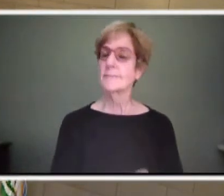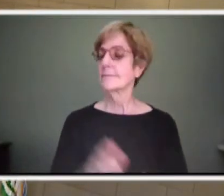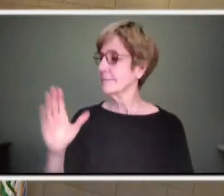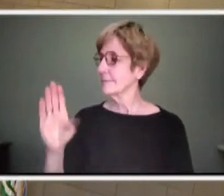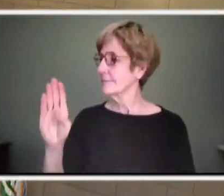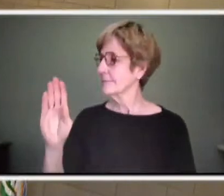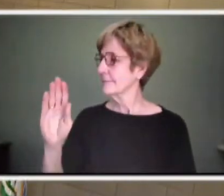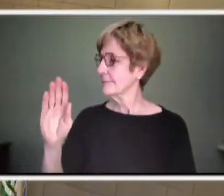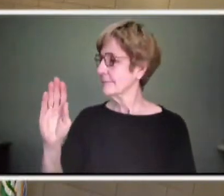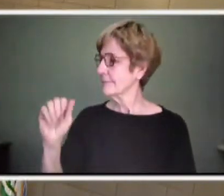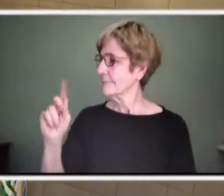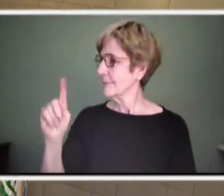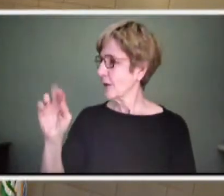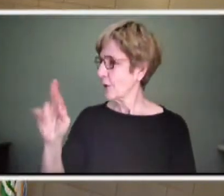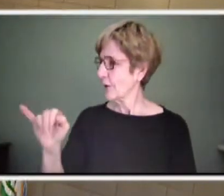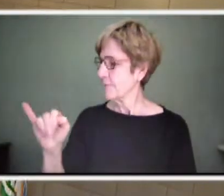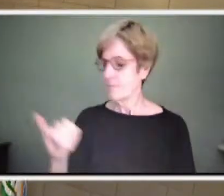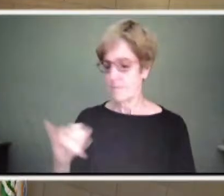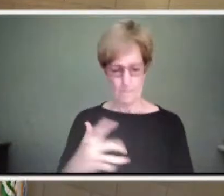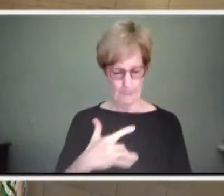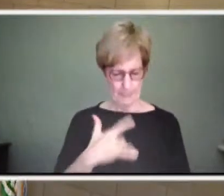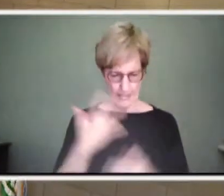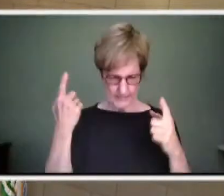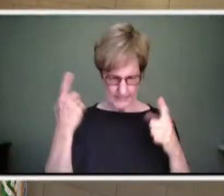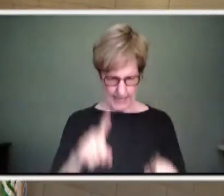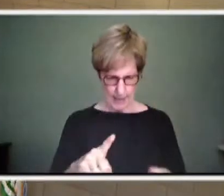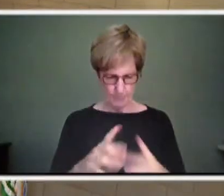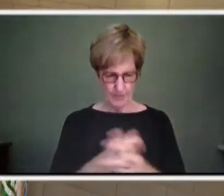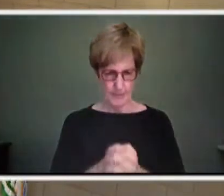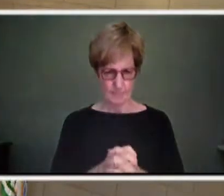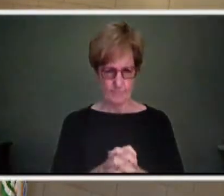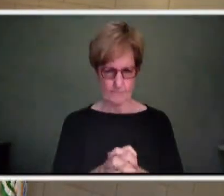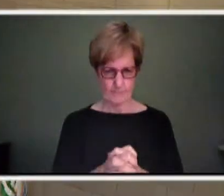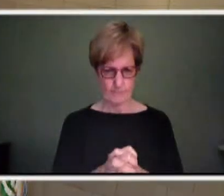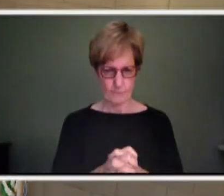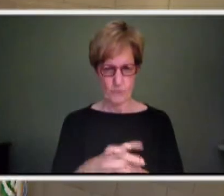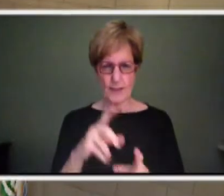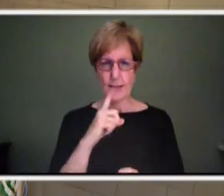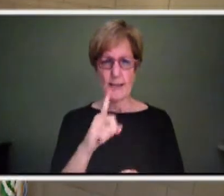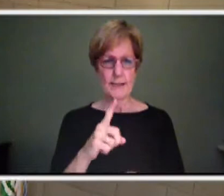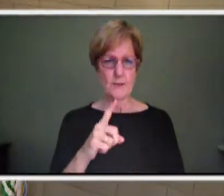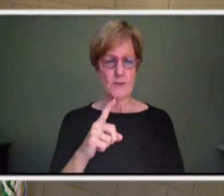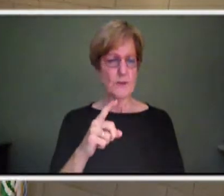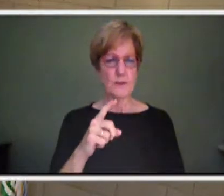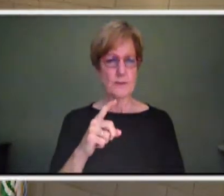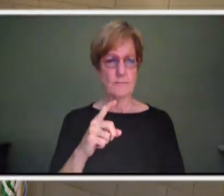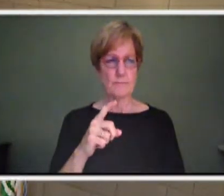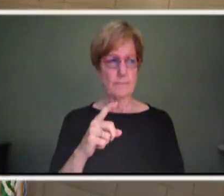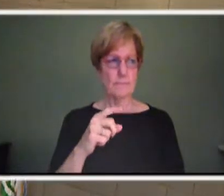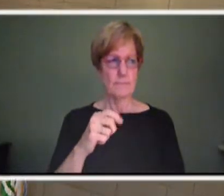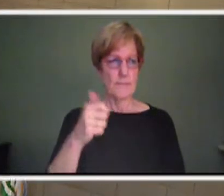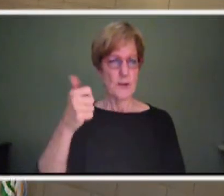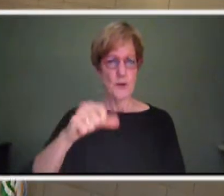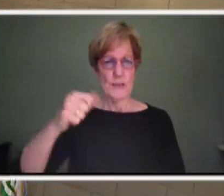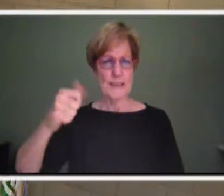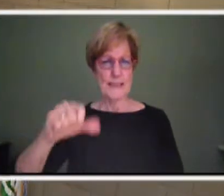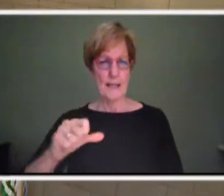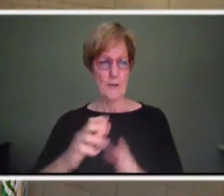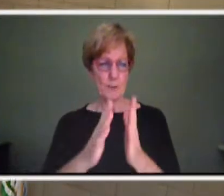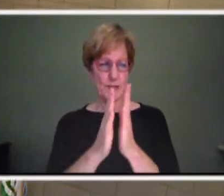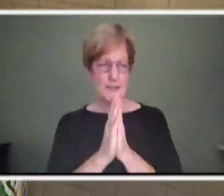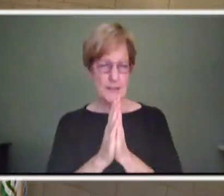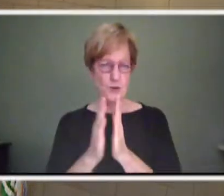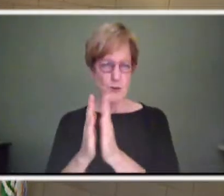what it feels like is happening right now is pretty much just turning down all the petitions. And